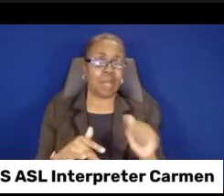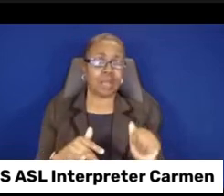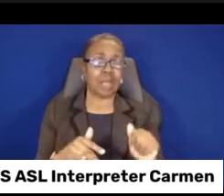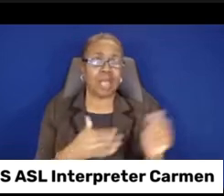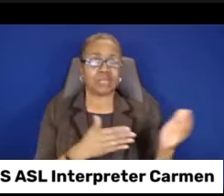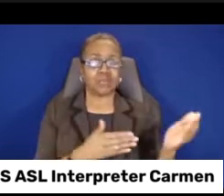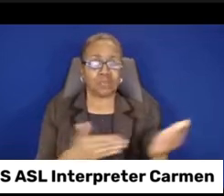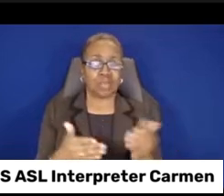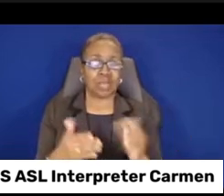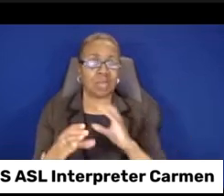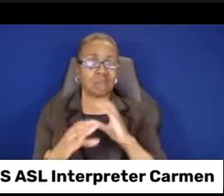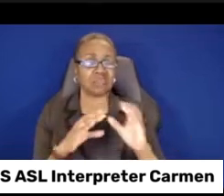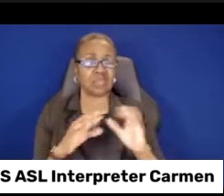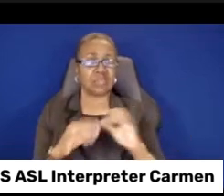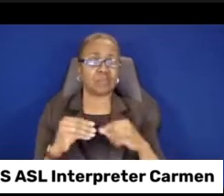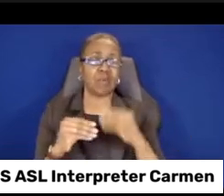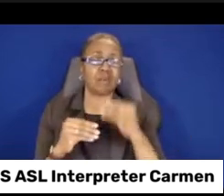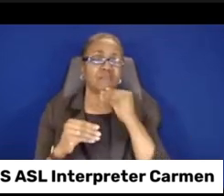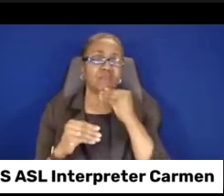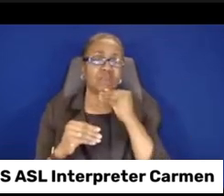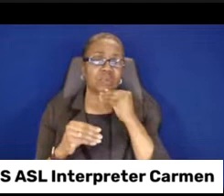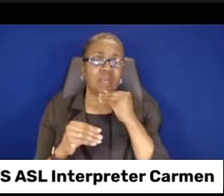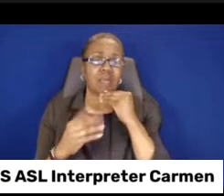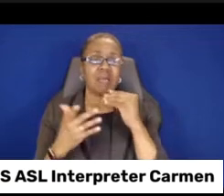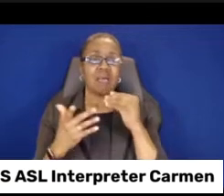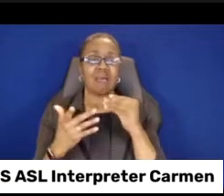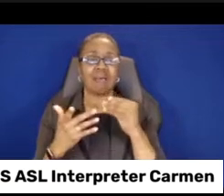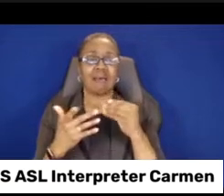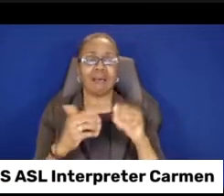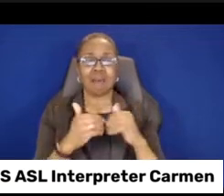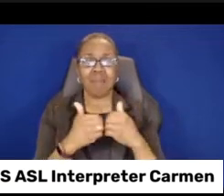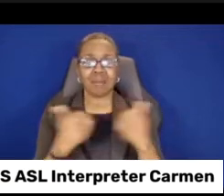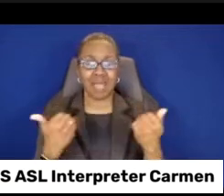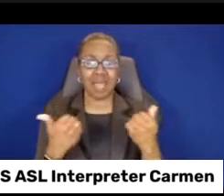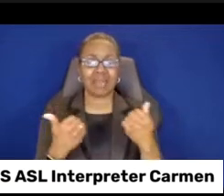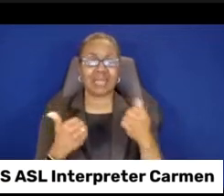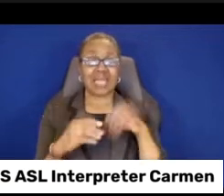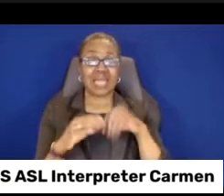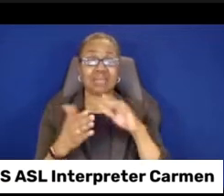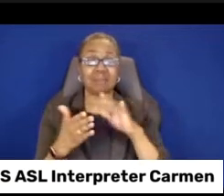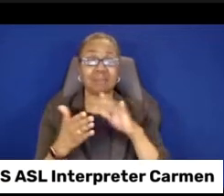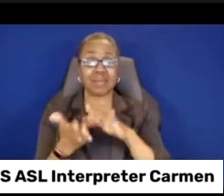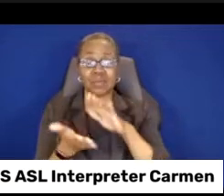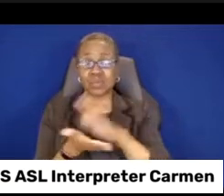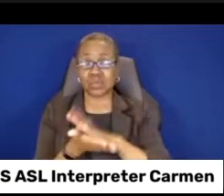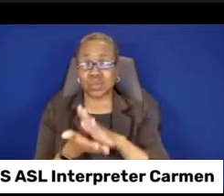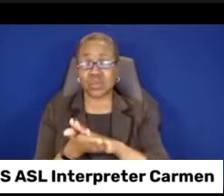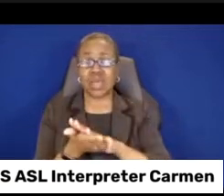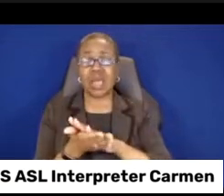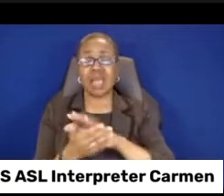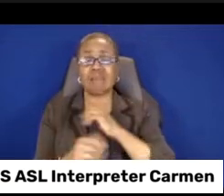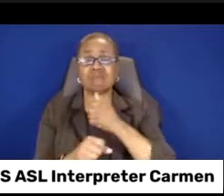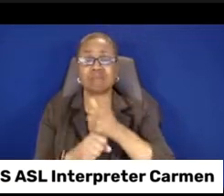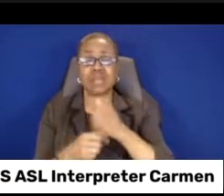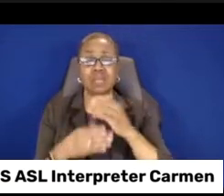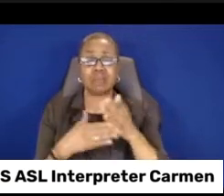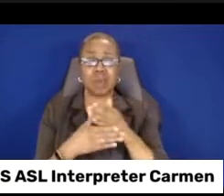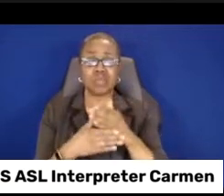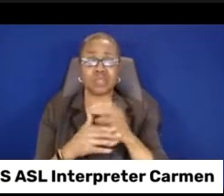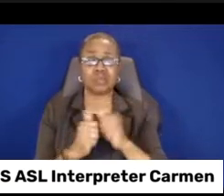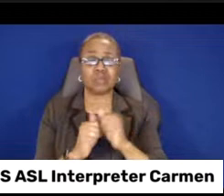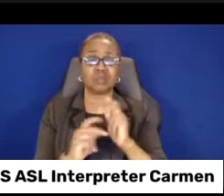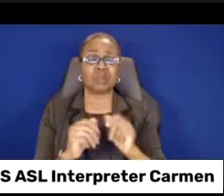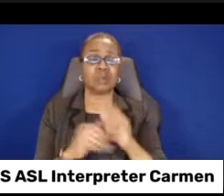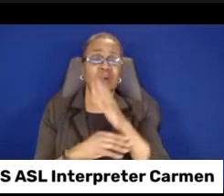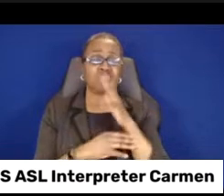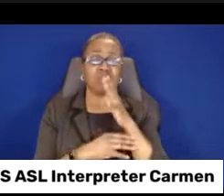bringing conversations about food apartheid into the medical school and forming partnerships with community agencies and local farms as part of